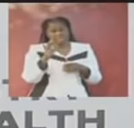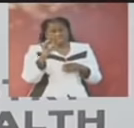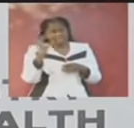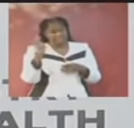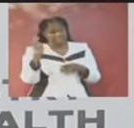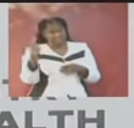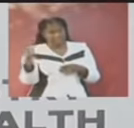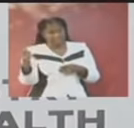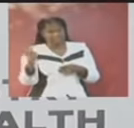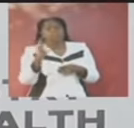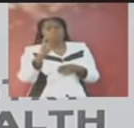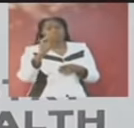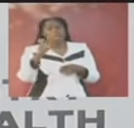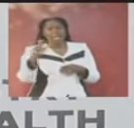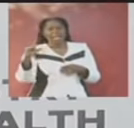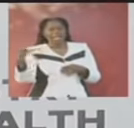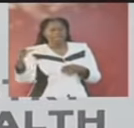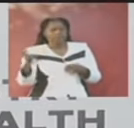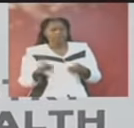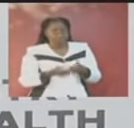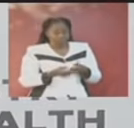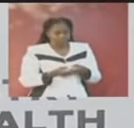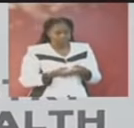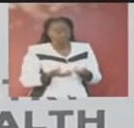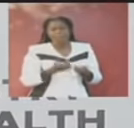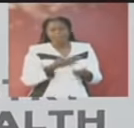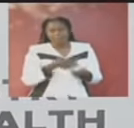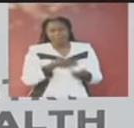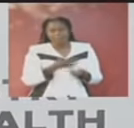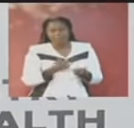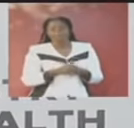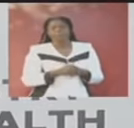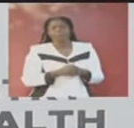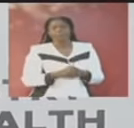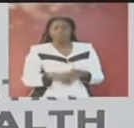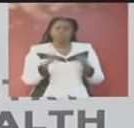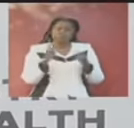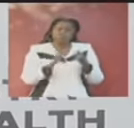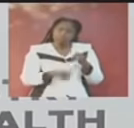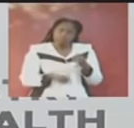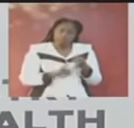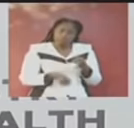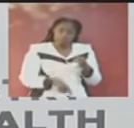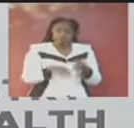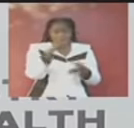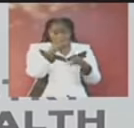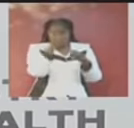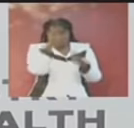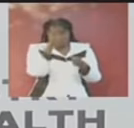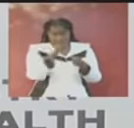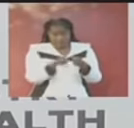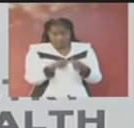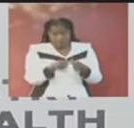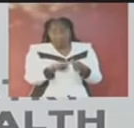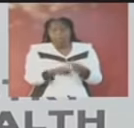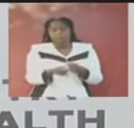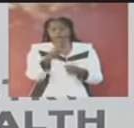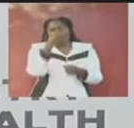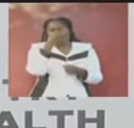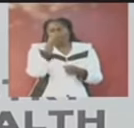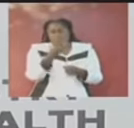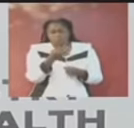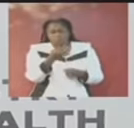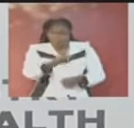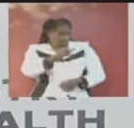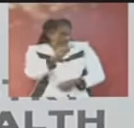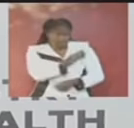would like to remind members of the population on the flu vaccination drive that is currently in progress by the Ministry of